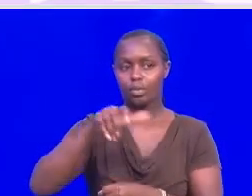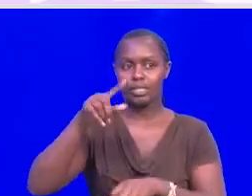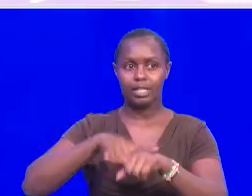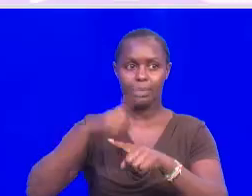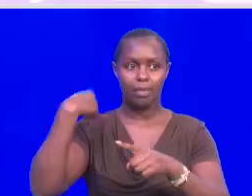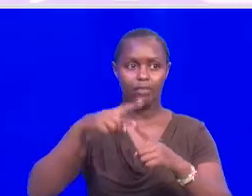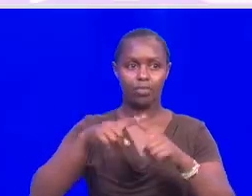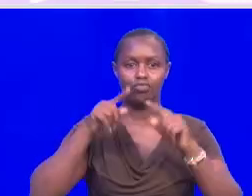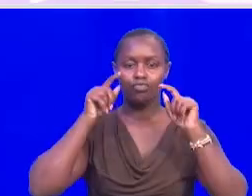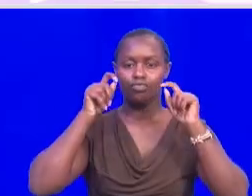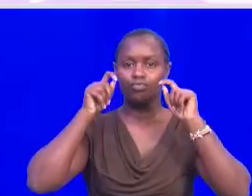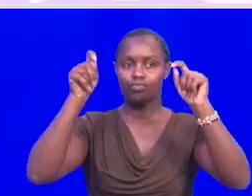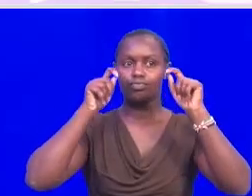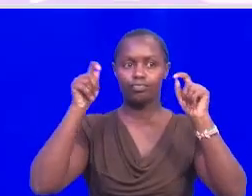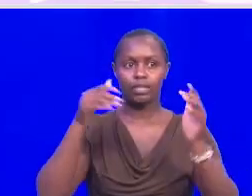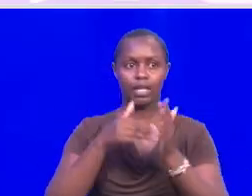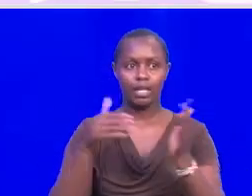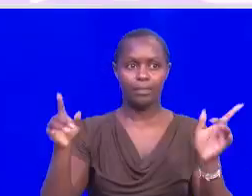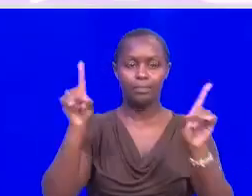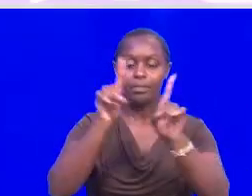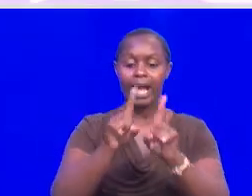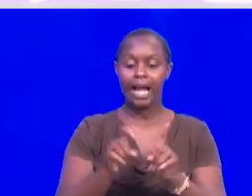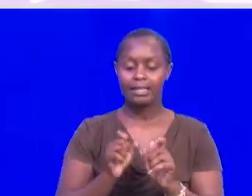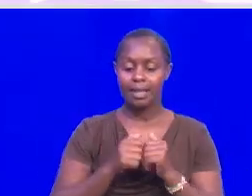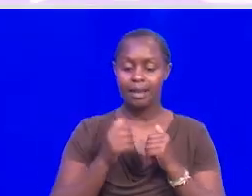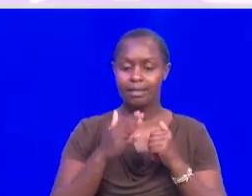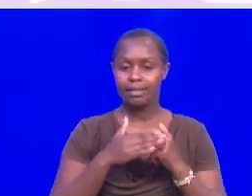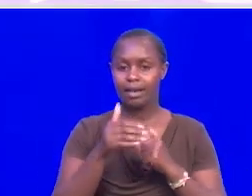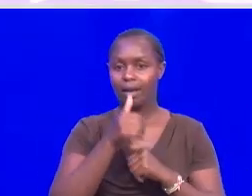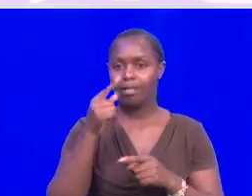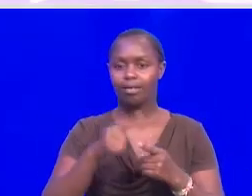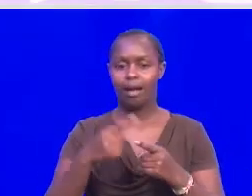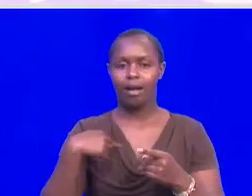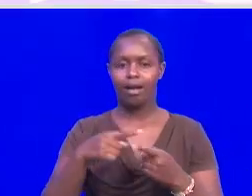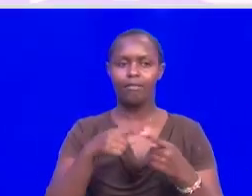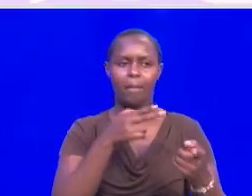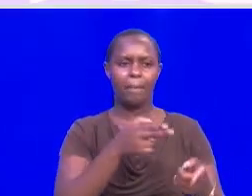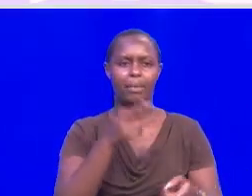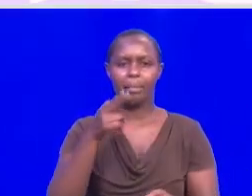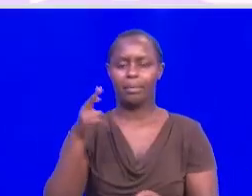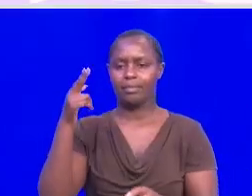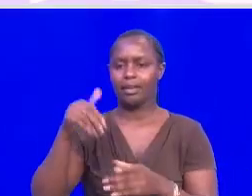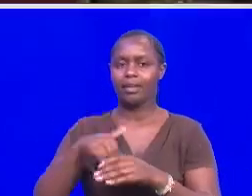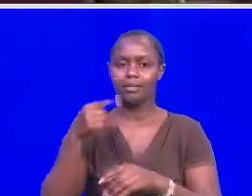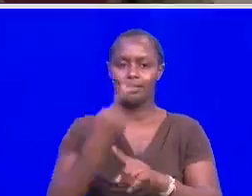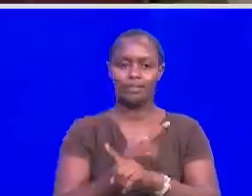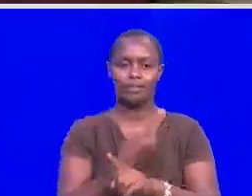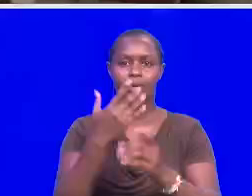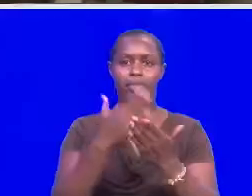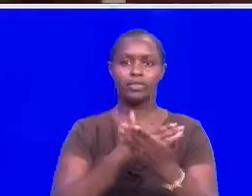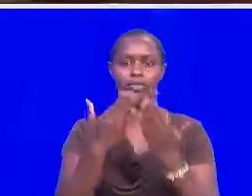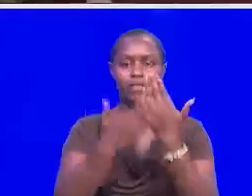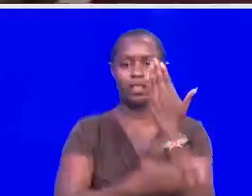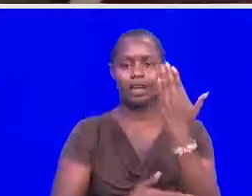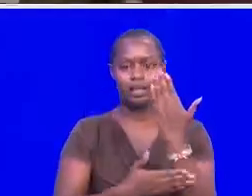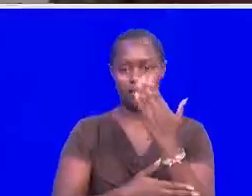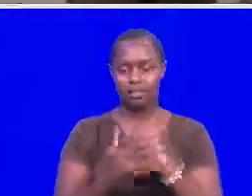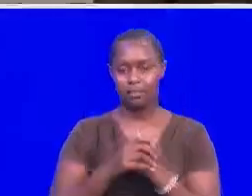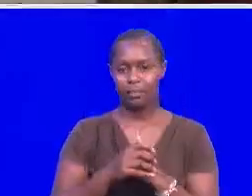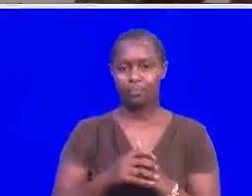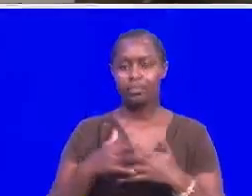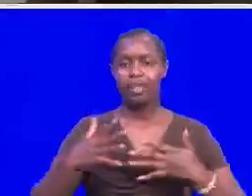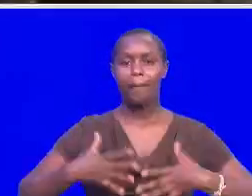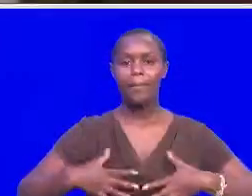anti-government protests. This as 19 others sustained gunshot injuries across the country. Residents woke up in